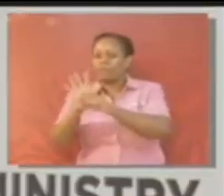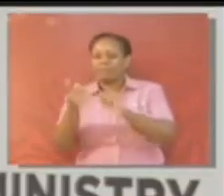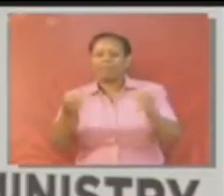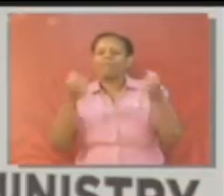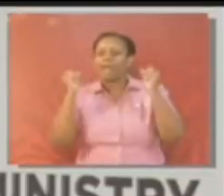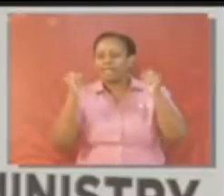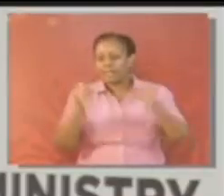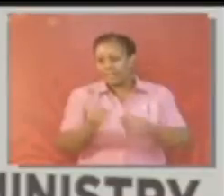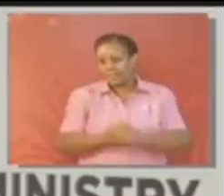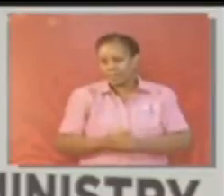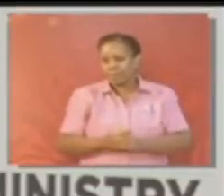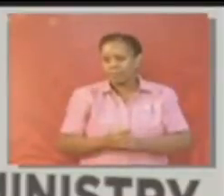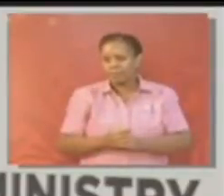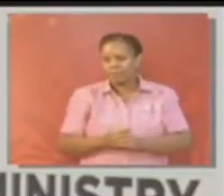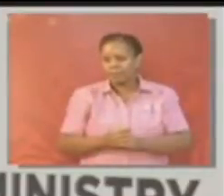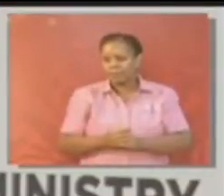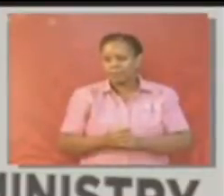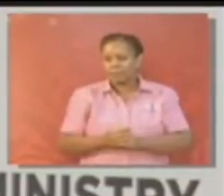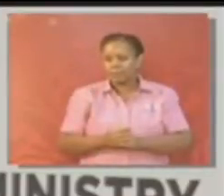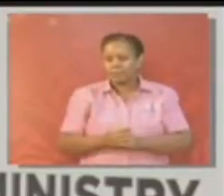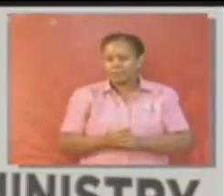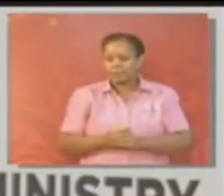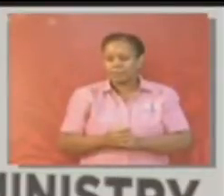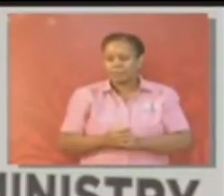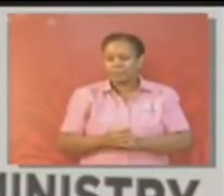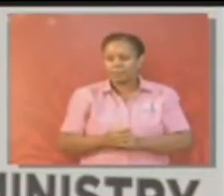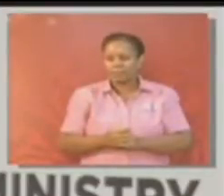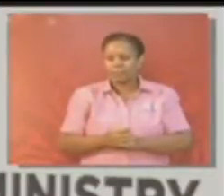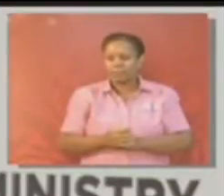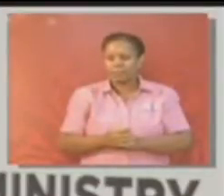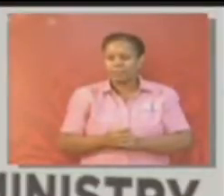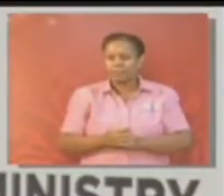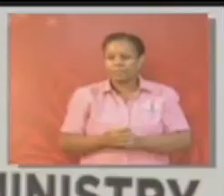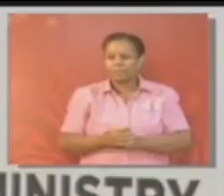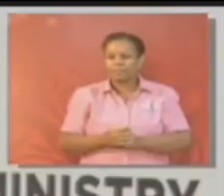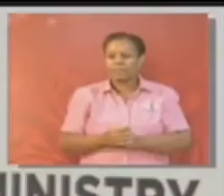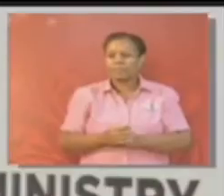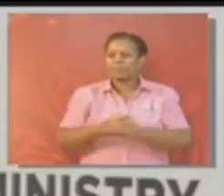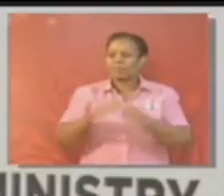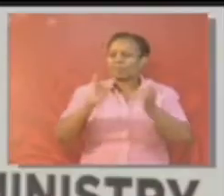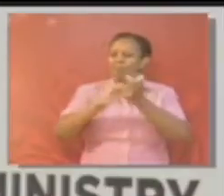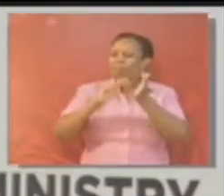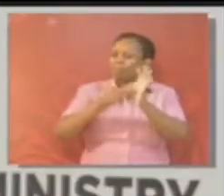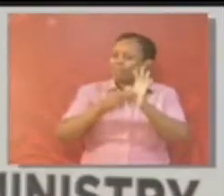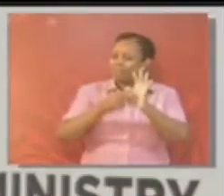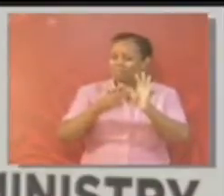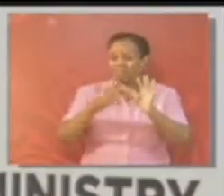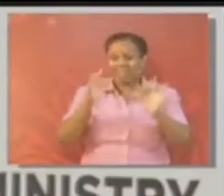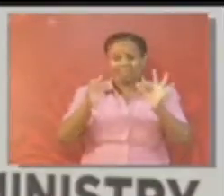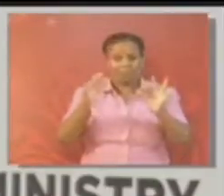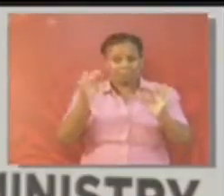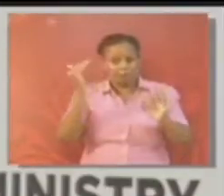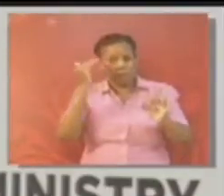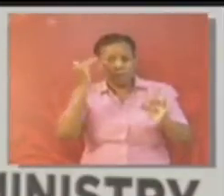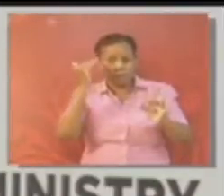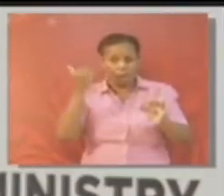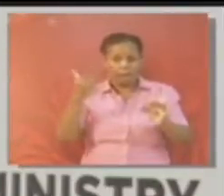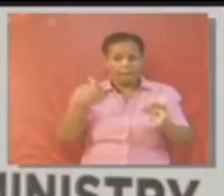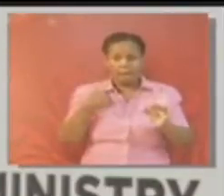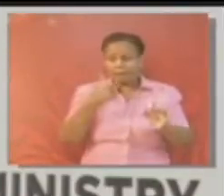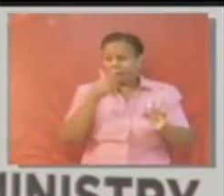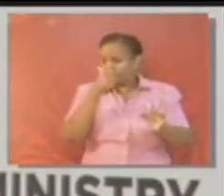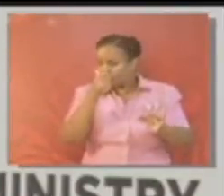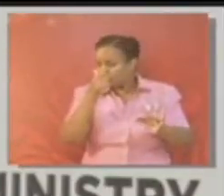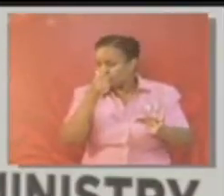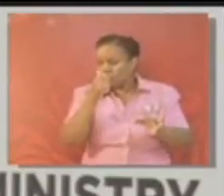and even in Trinidad when you go to hotels to stay, that if you have signs and symptoms, flu-like illness, that you let the persons at the